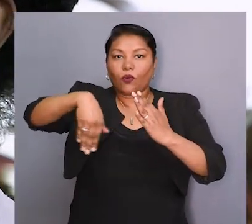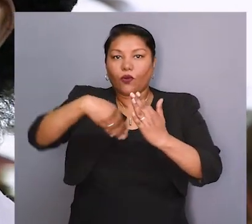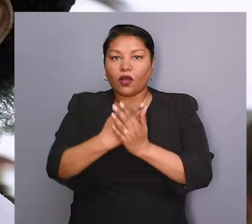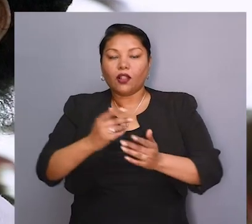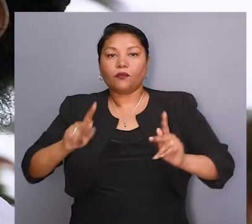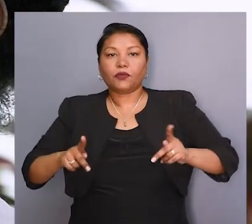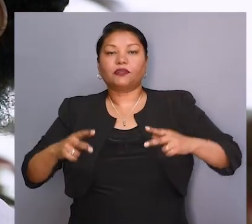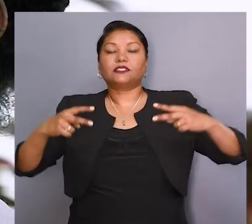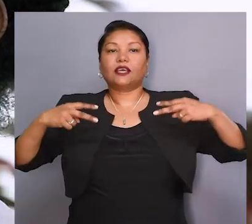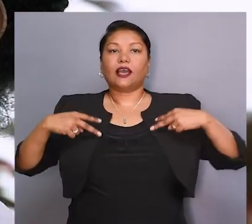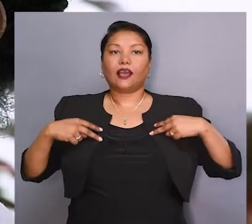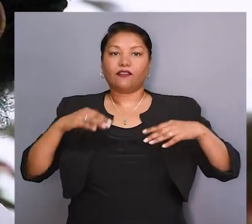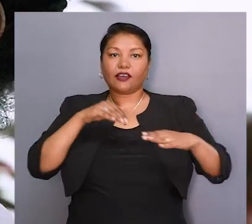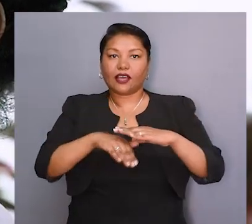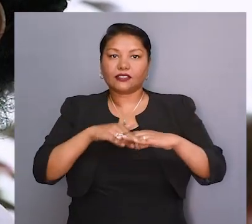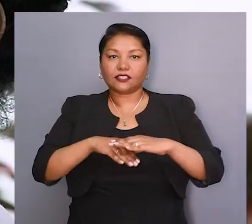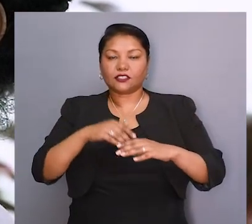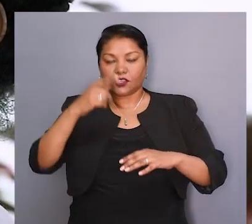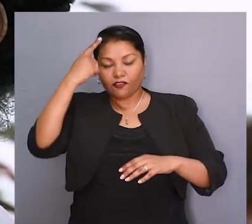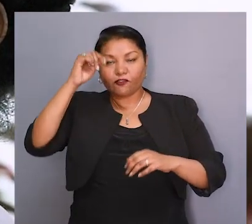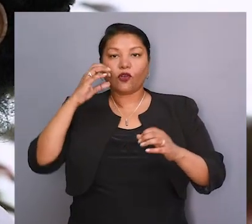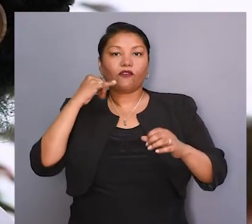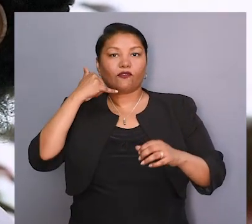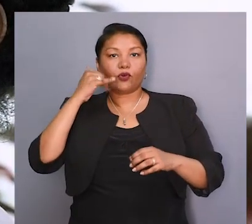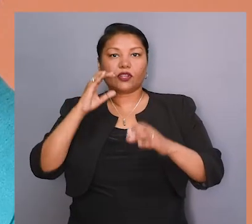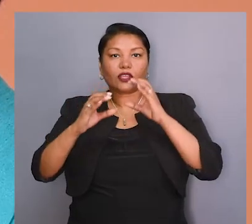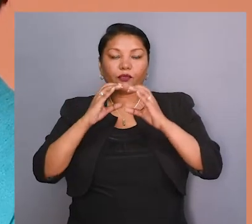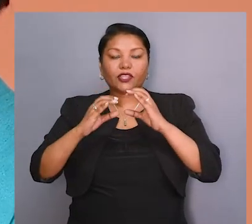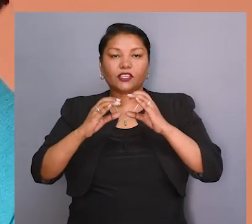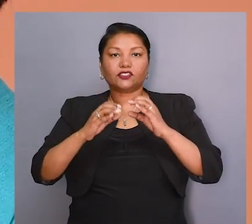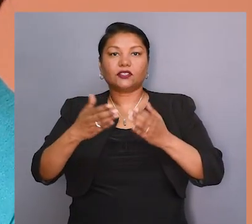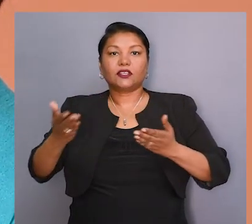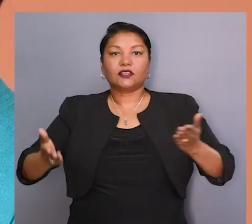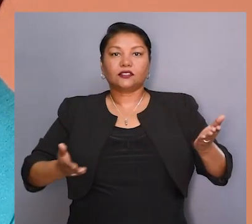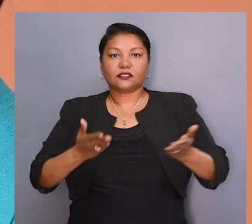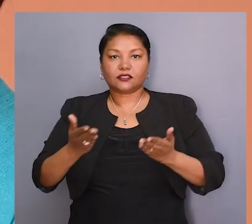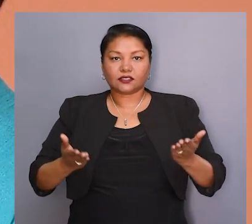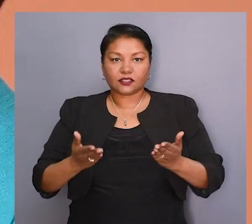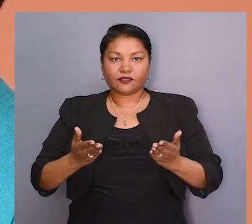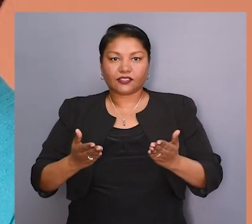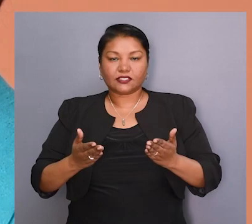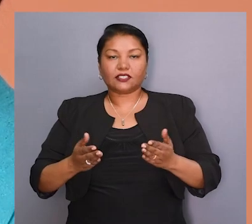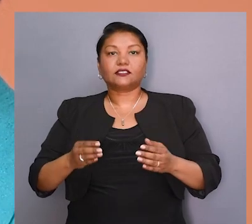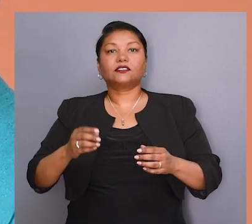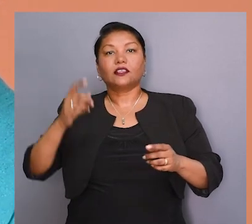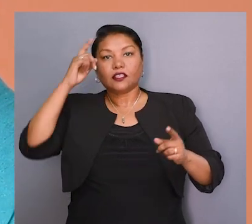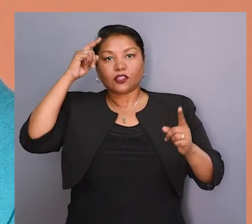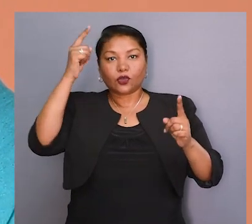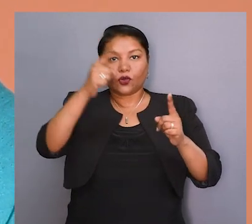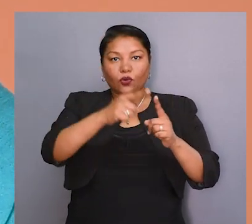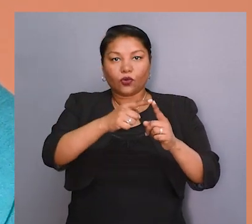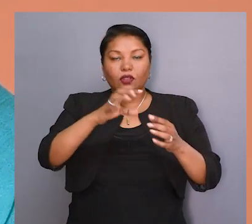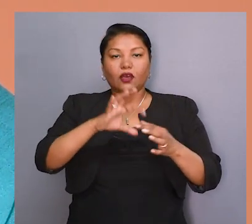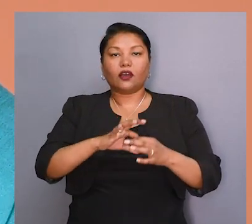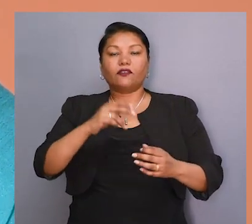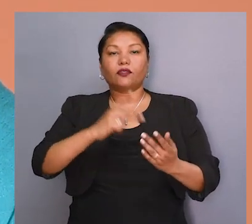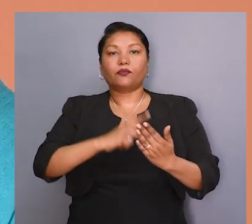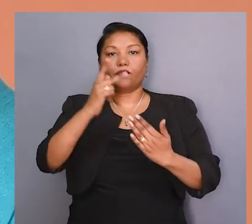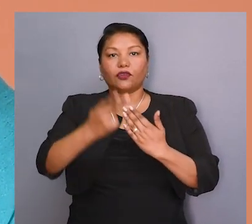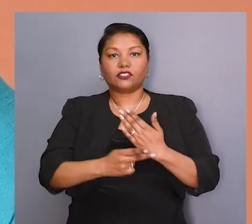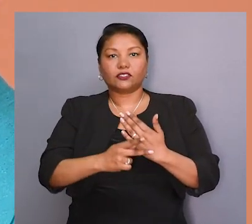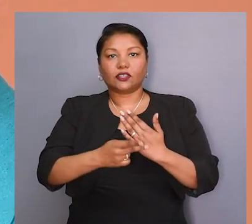access to basic telecommunication services and those who do not. The objective of this